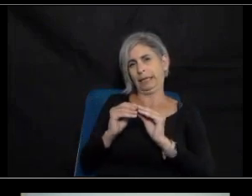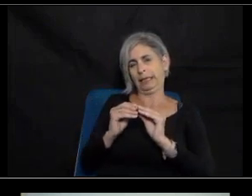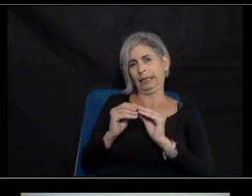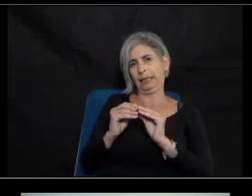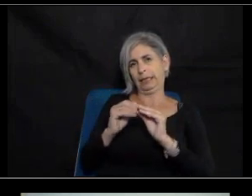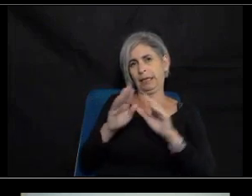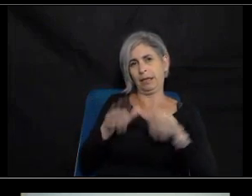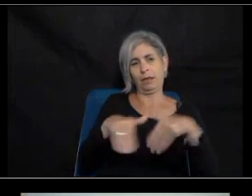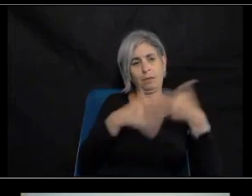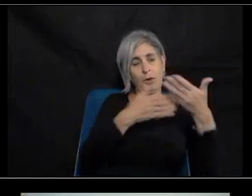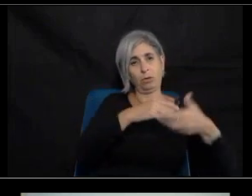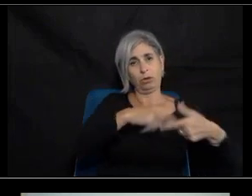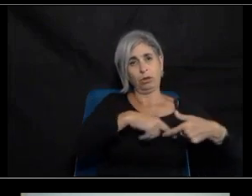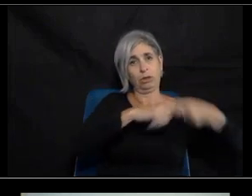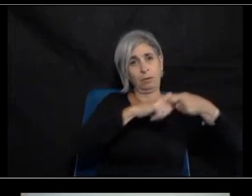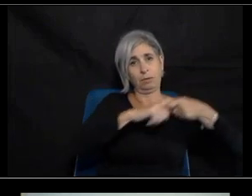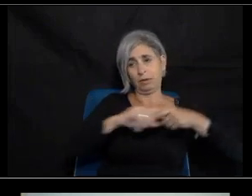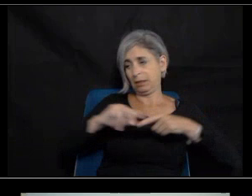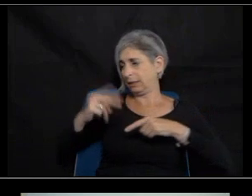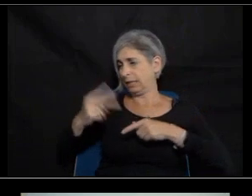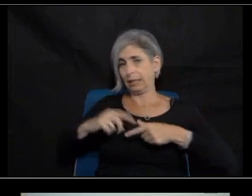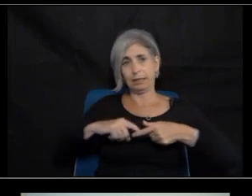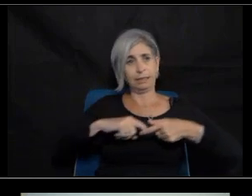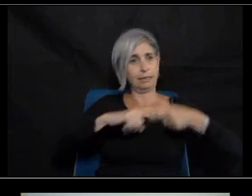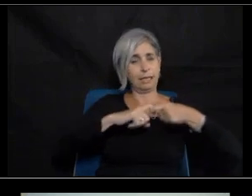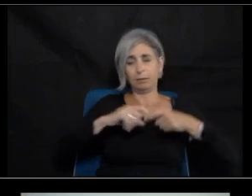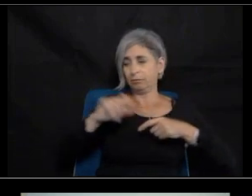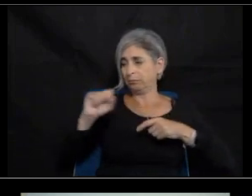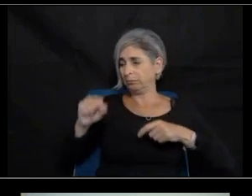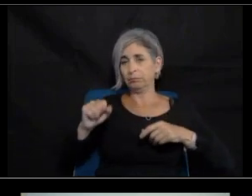Motion to table. Second.